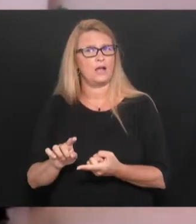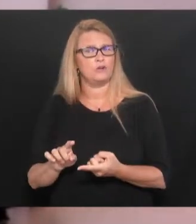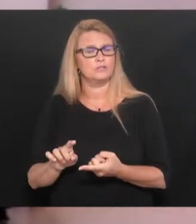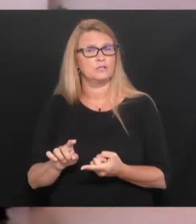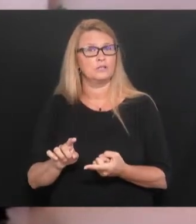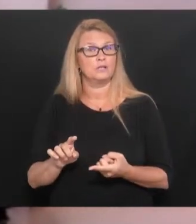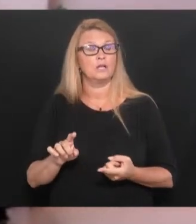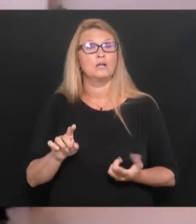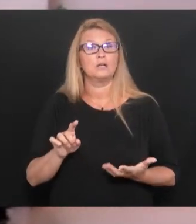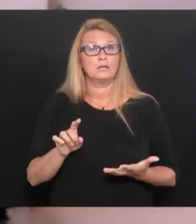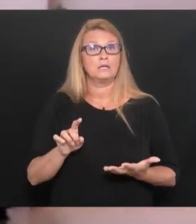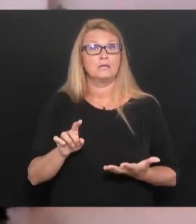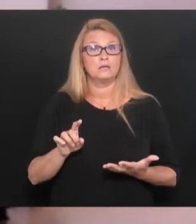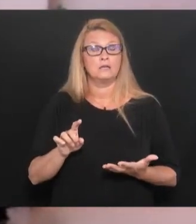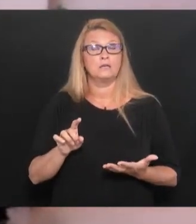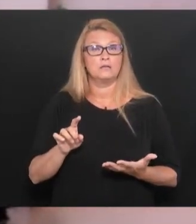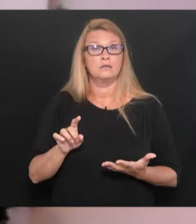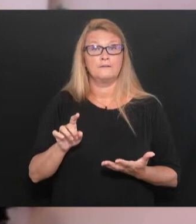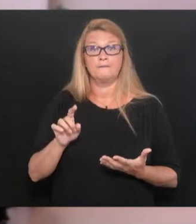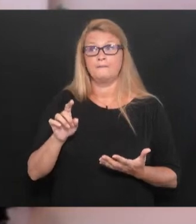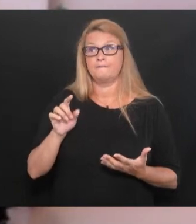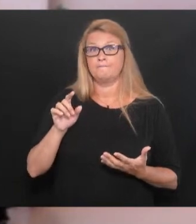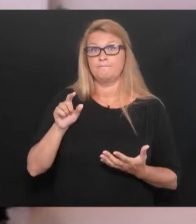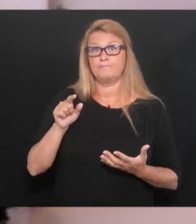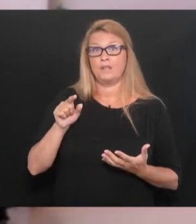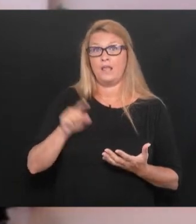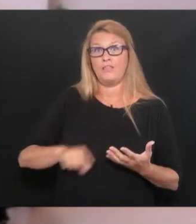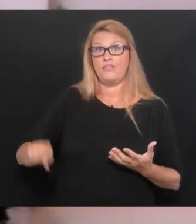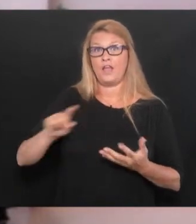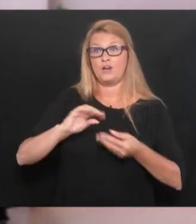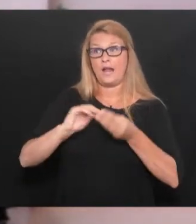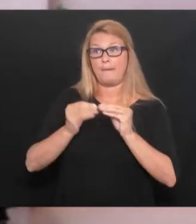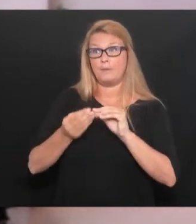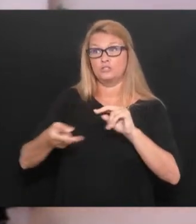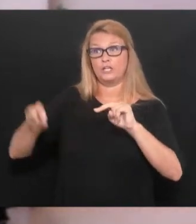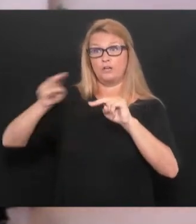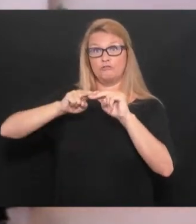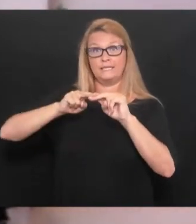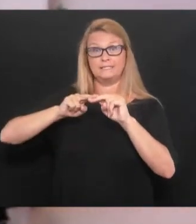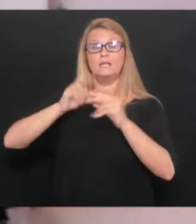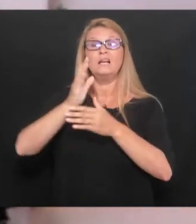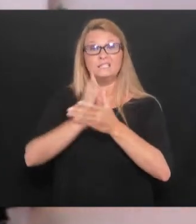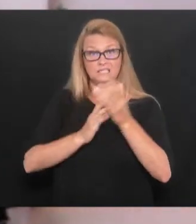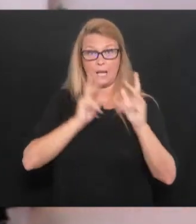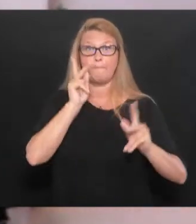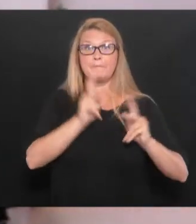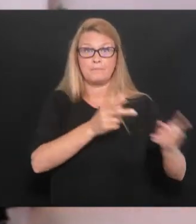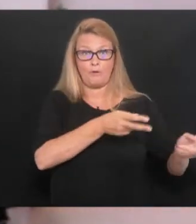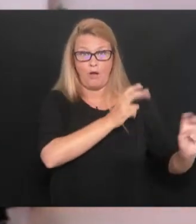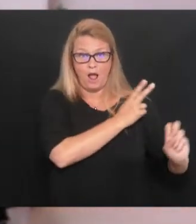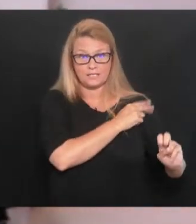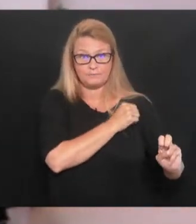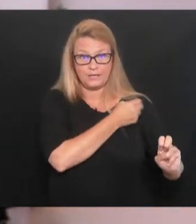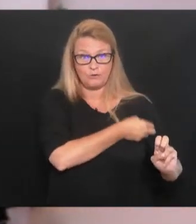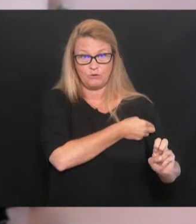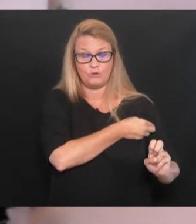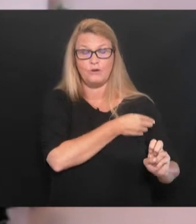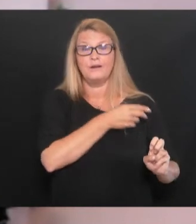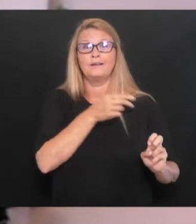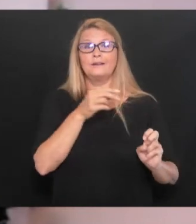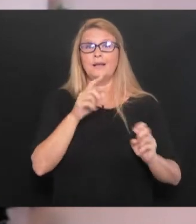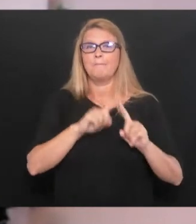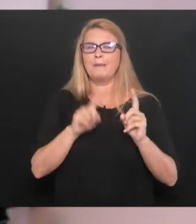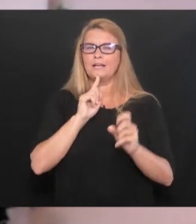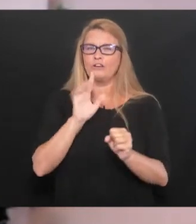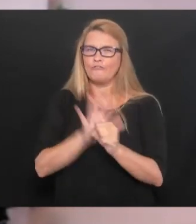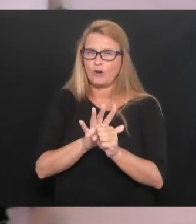were really, really low, even though the cases went up and some people ended up in the hospital, again, sort of reconfirming